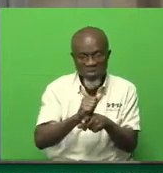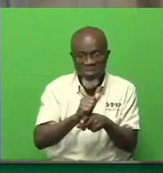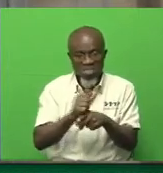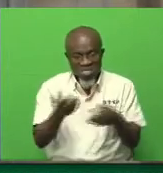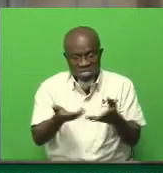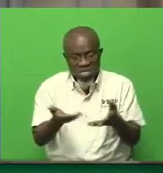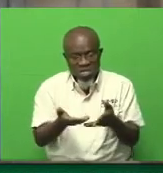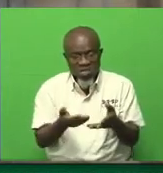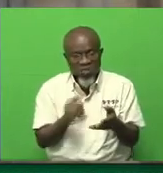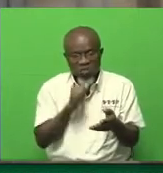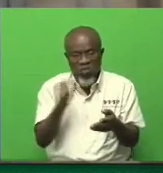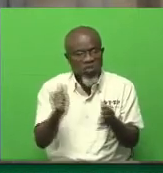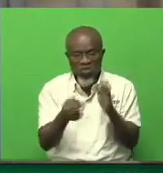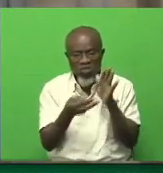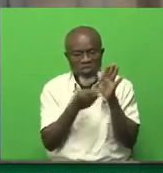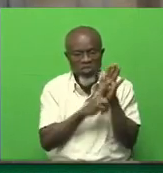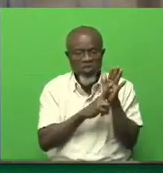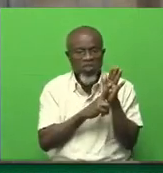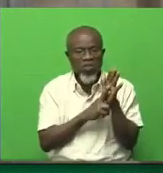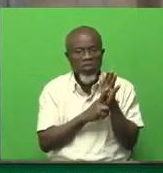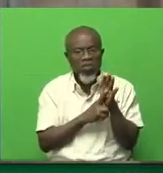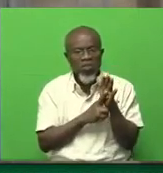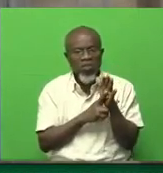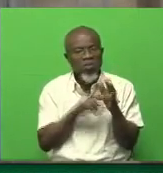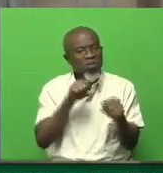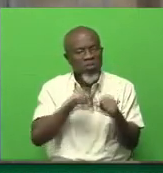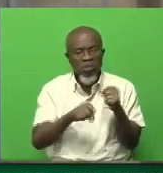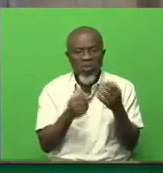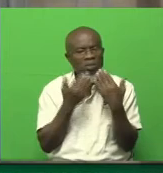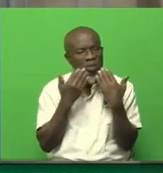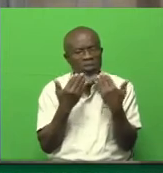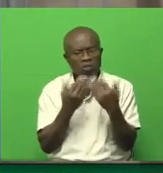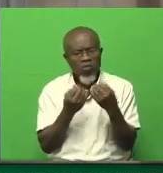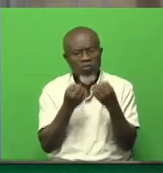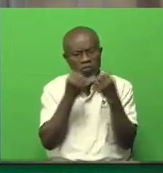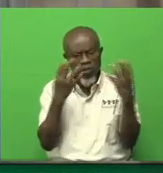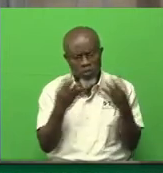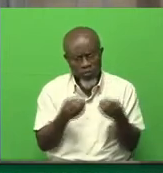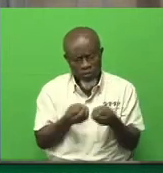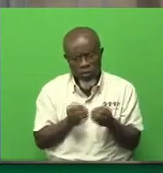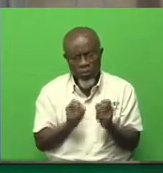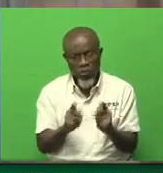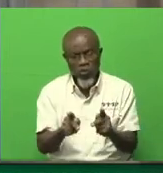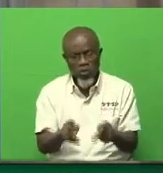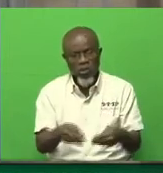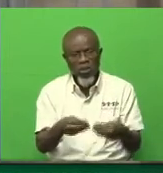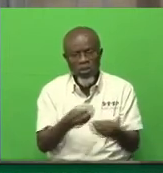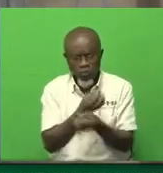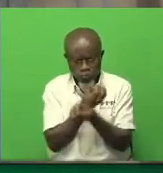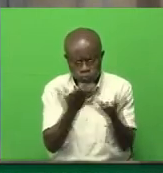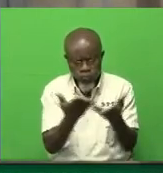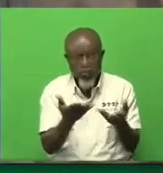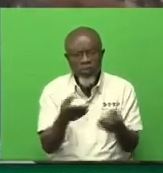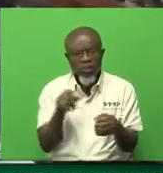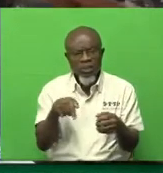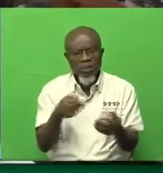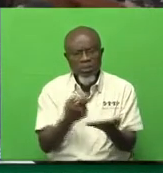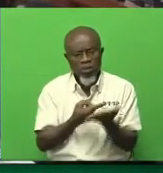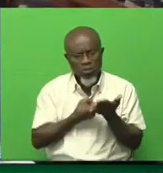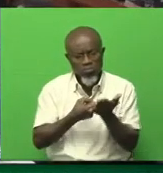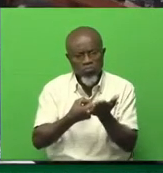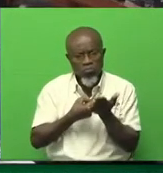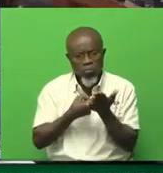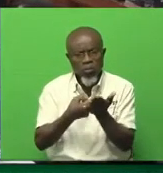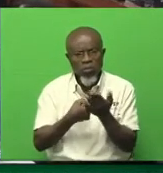to you um with those few words that people speak I thank you for the opportunity to contribute to this debate and um thank you very much